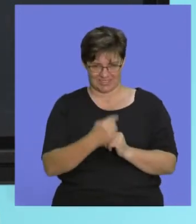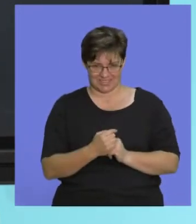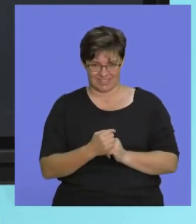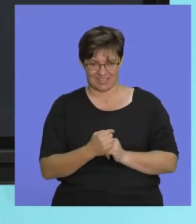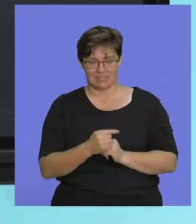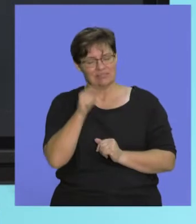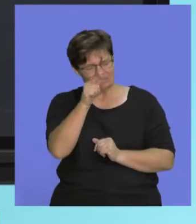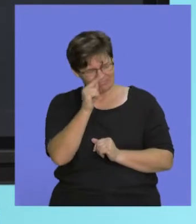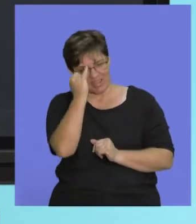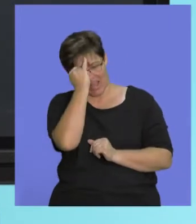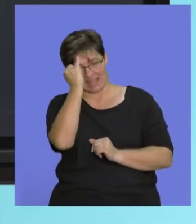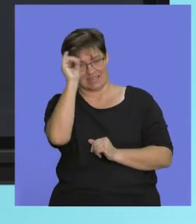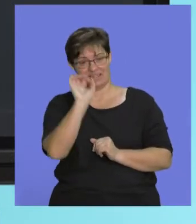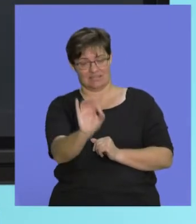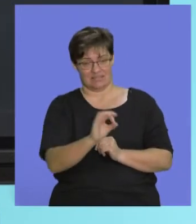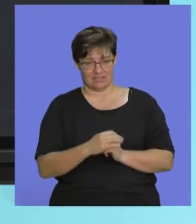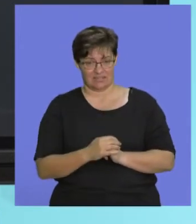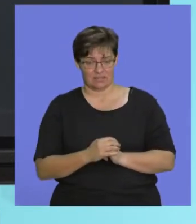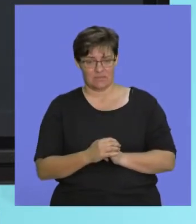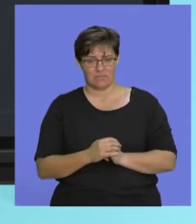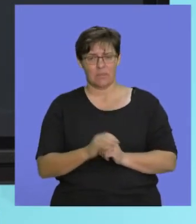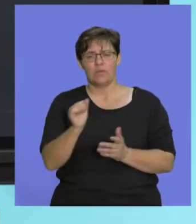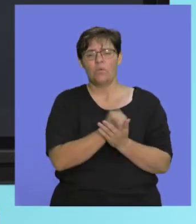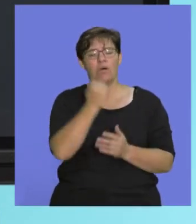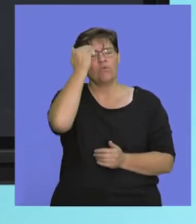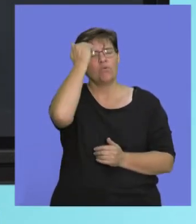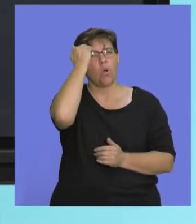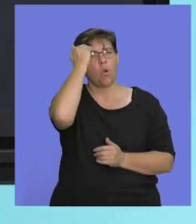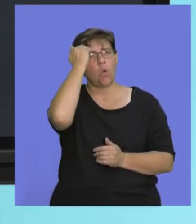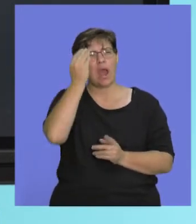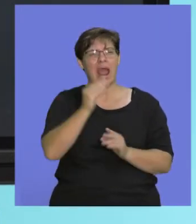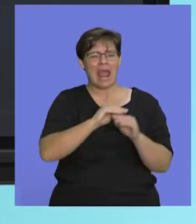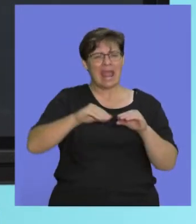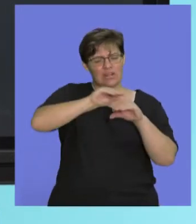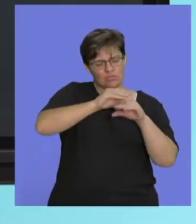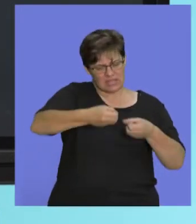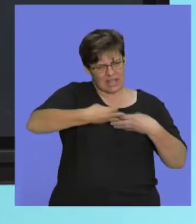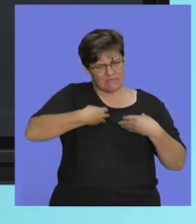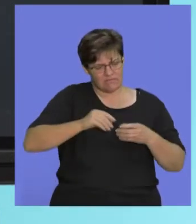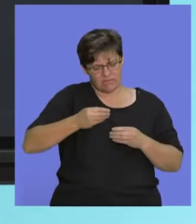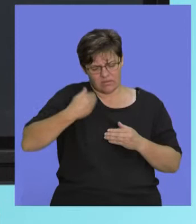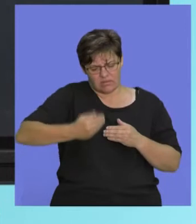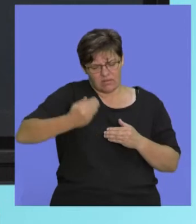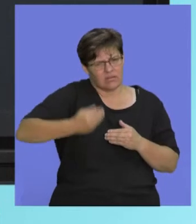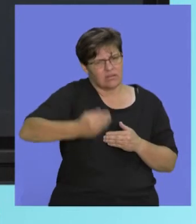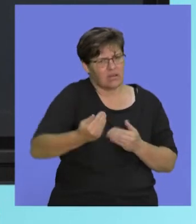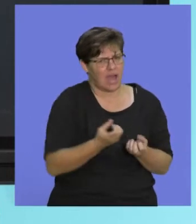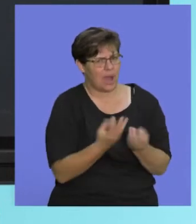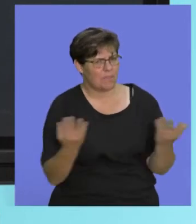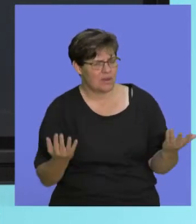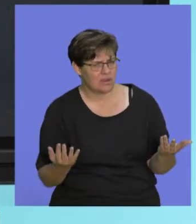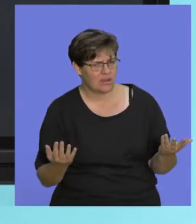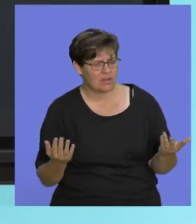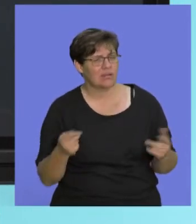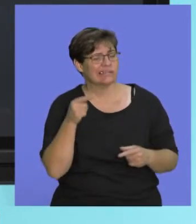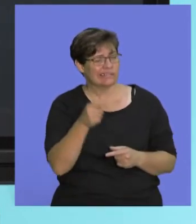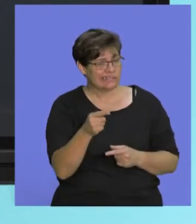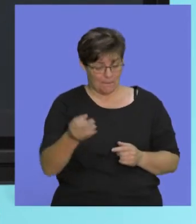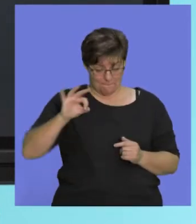the calculations. So that's the big idea here. We need to know how often the interest is being given to you,